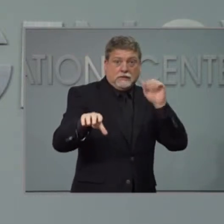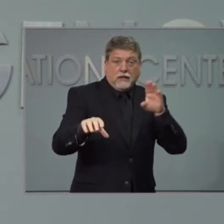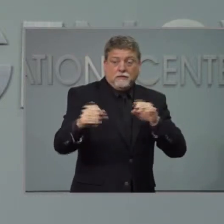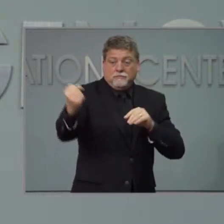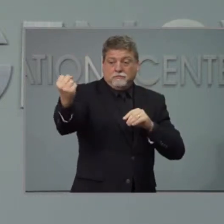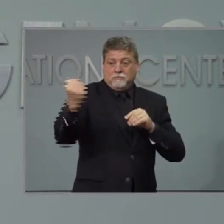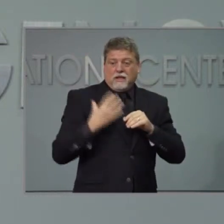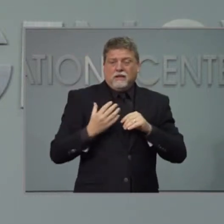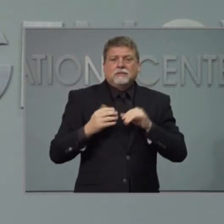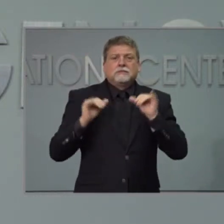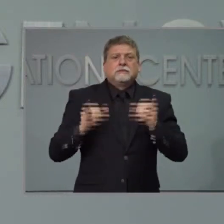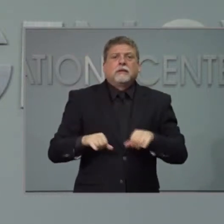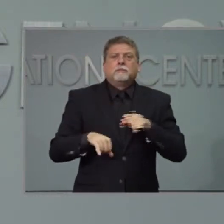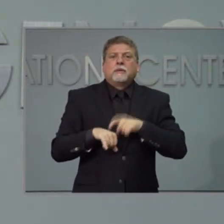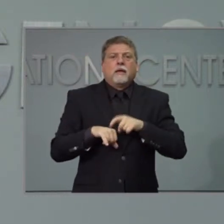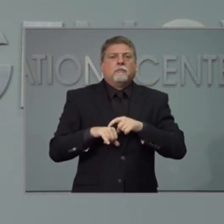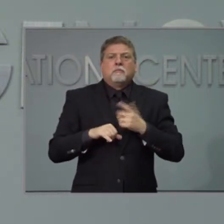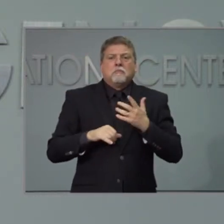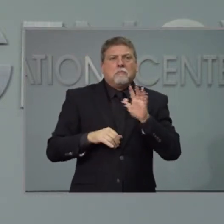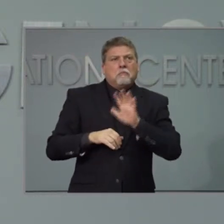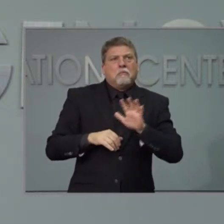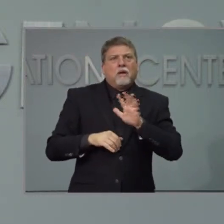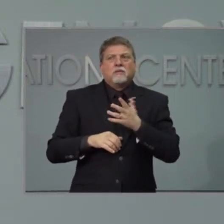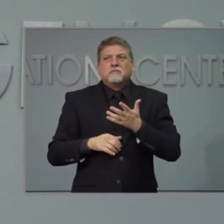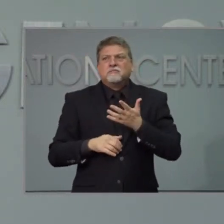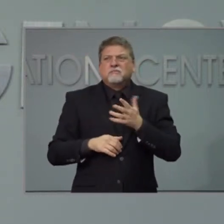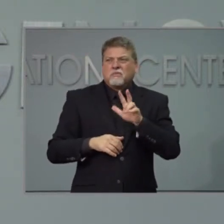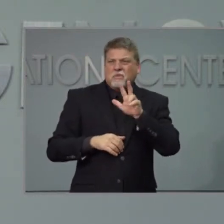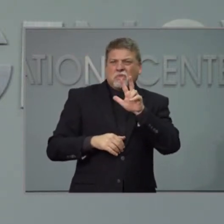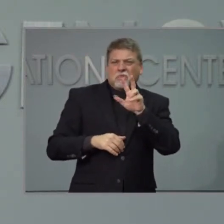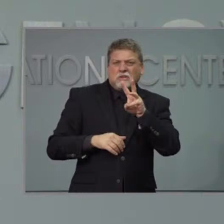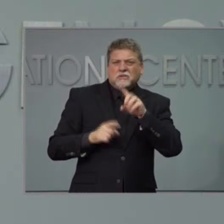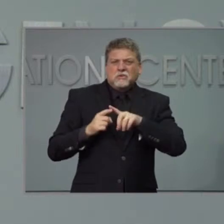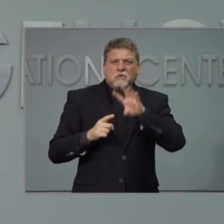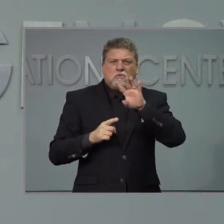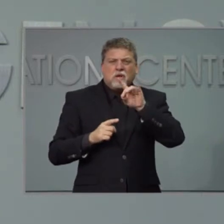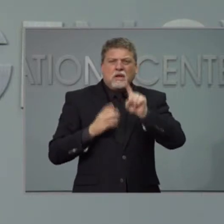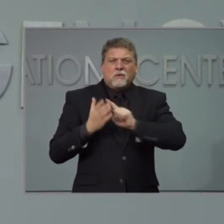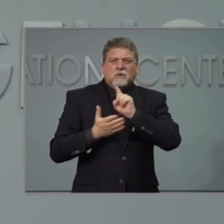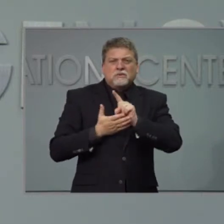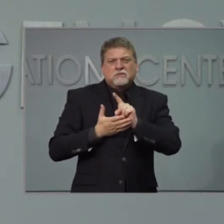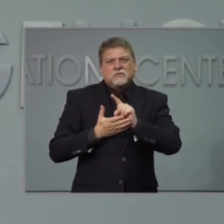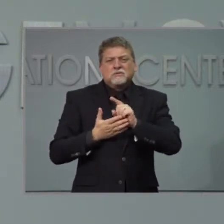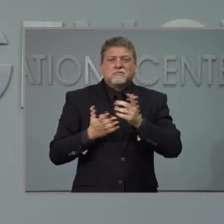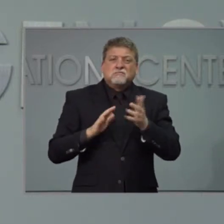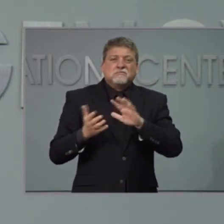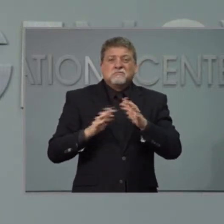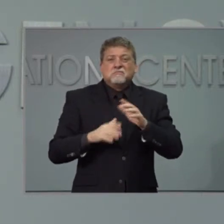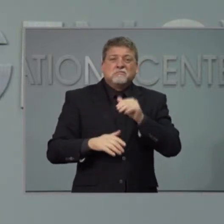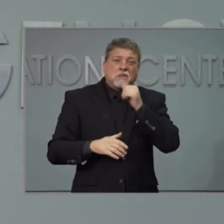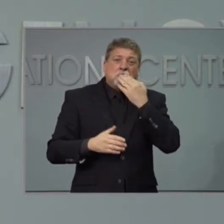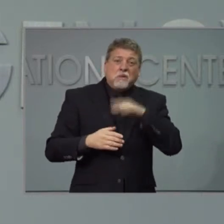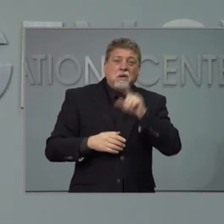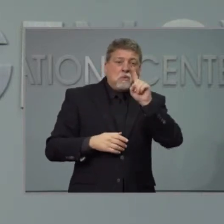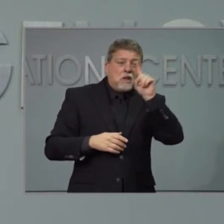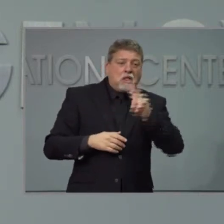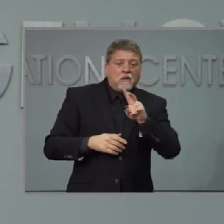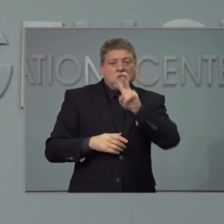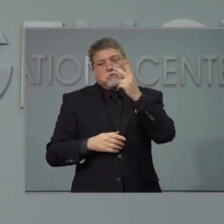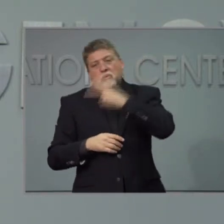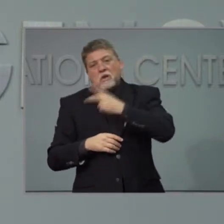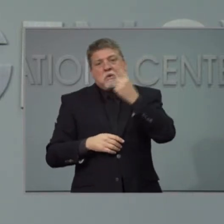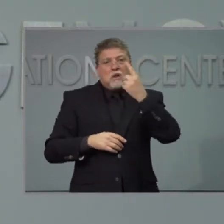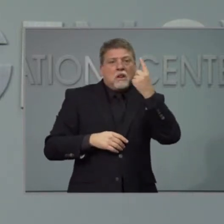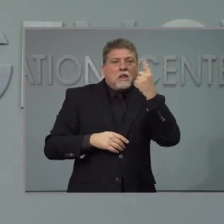have continued to hold, around 36 to 48 hours for turnarounds for tests, which is very good.